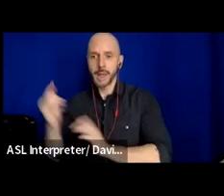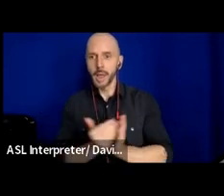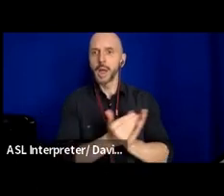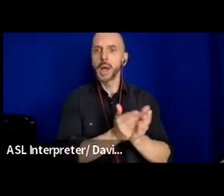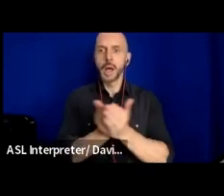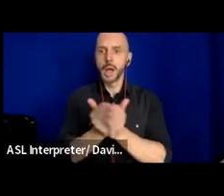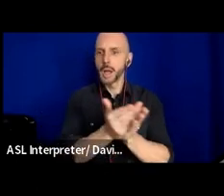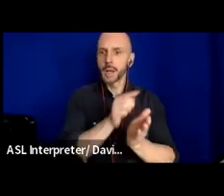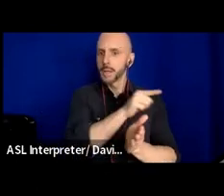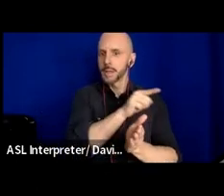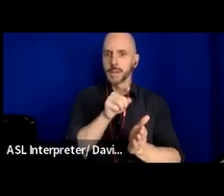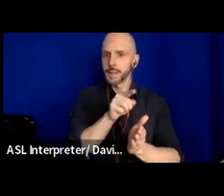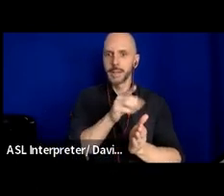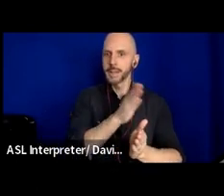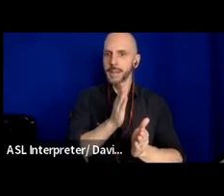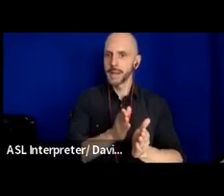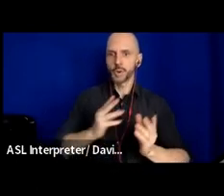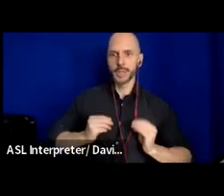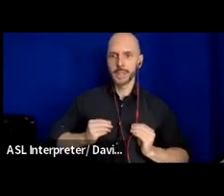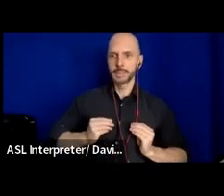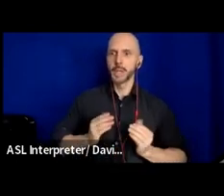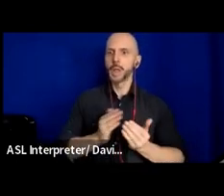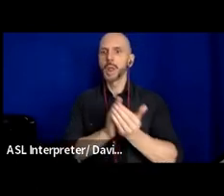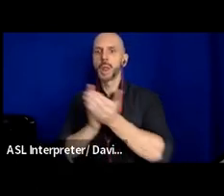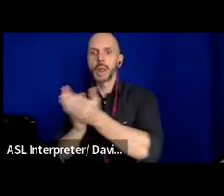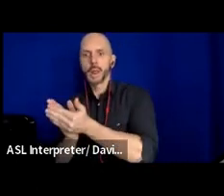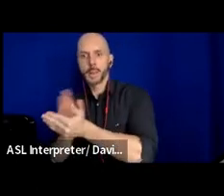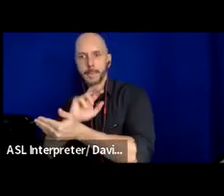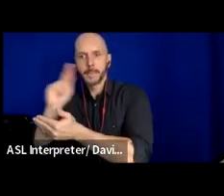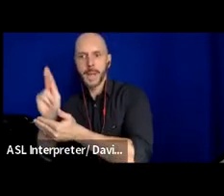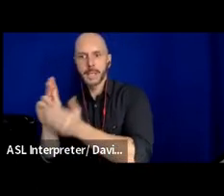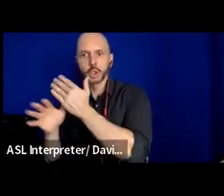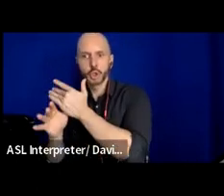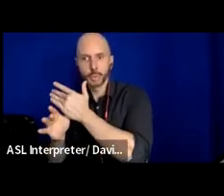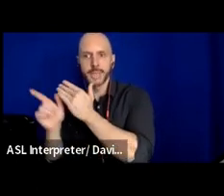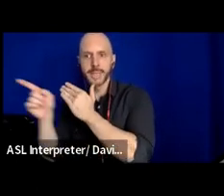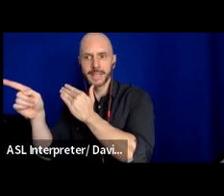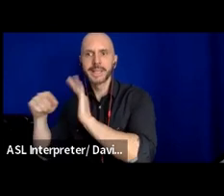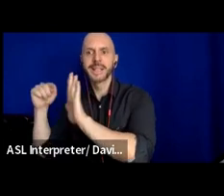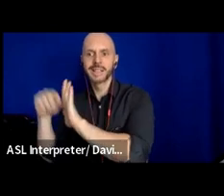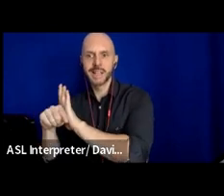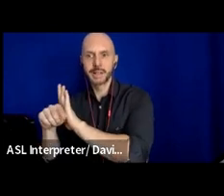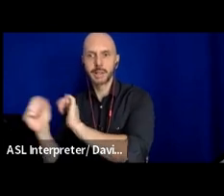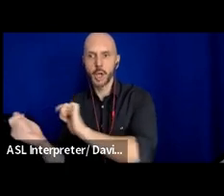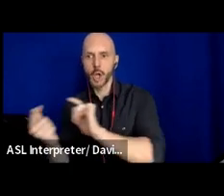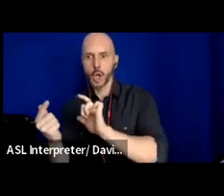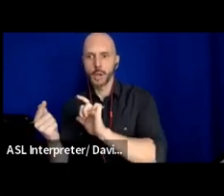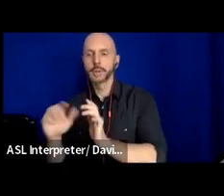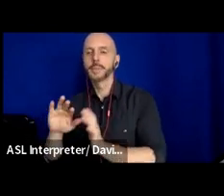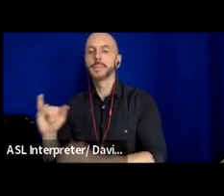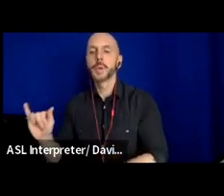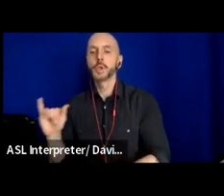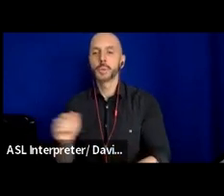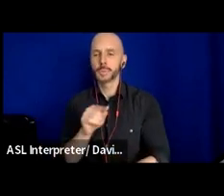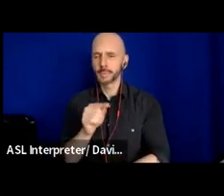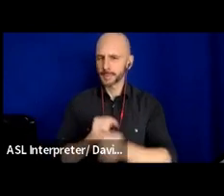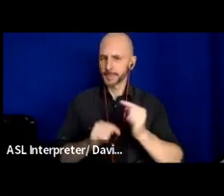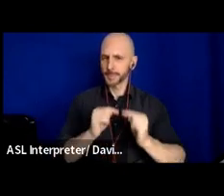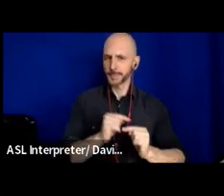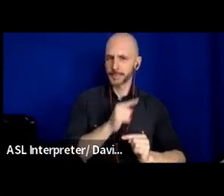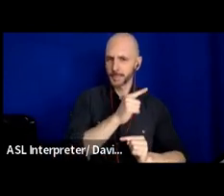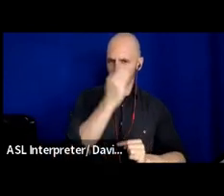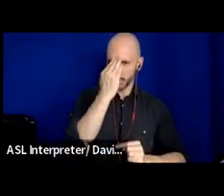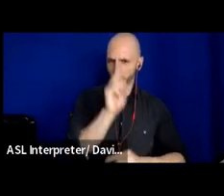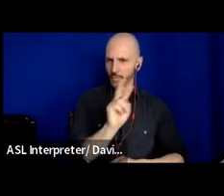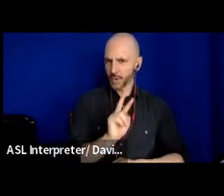that the Komagata-Maru folks as well had to go back to India. And when they got back there, because there was suspicions about why they had to return and weren't allowed to stay